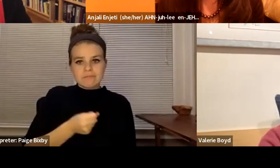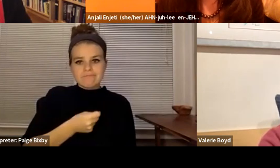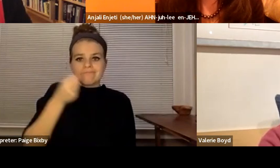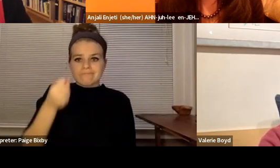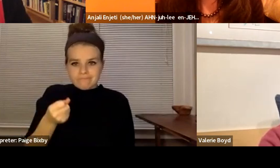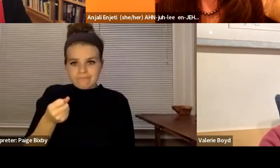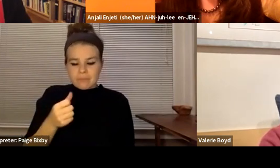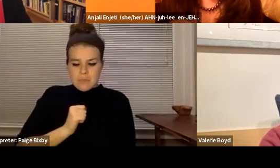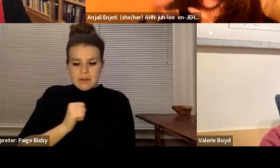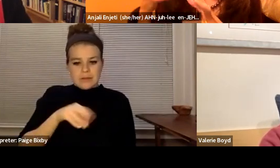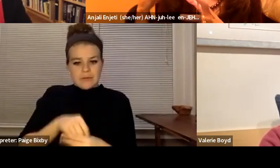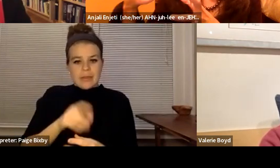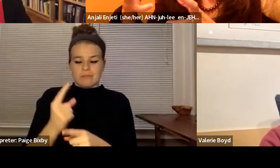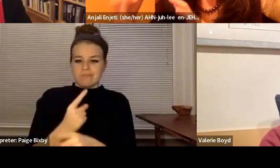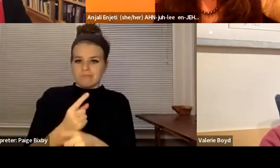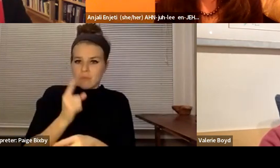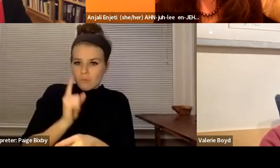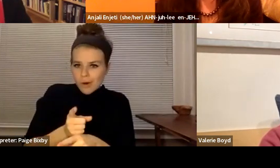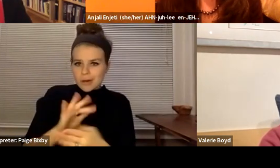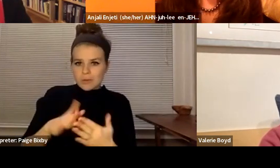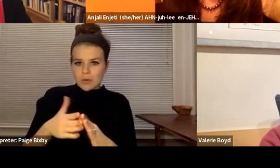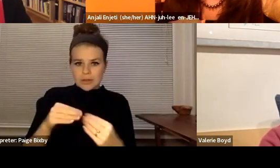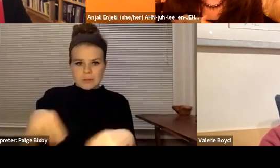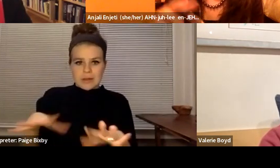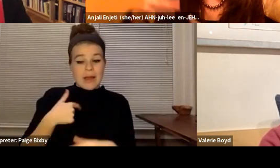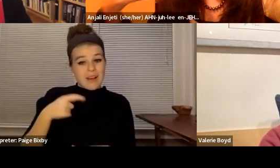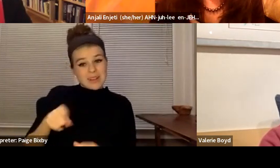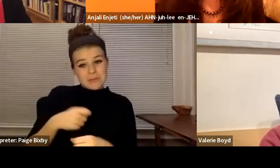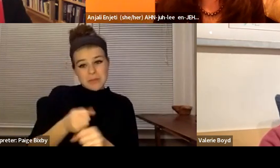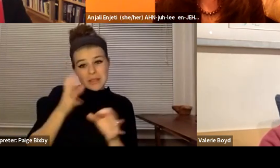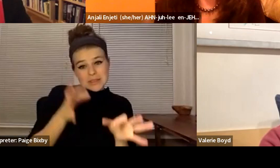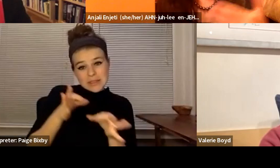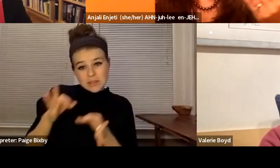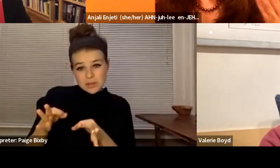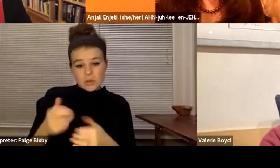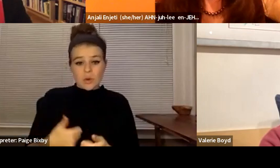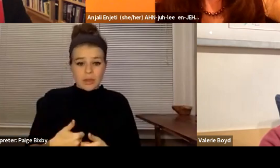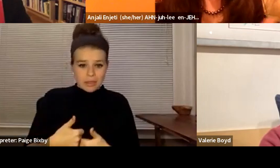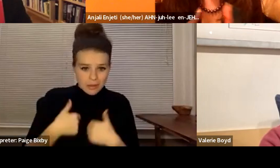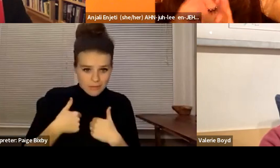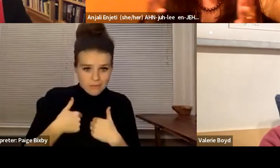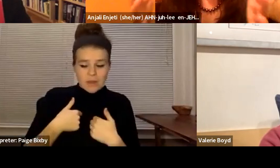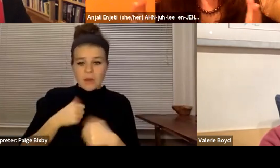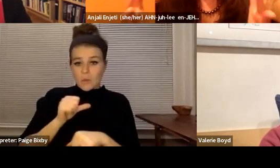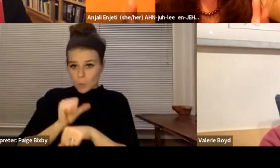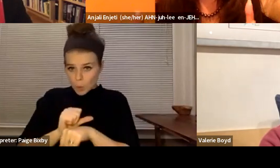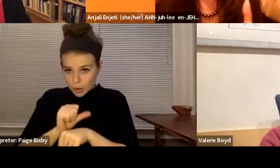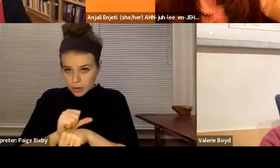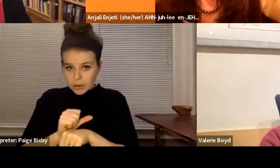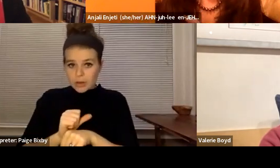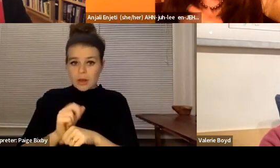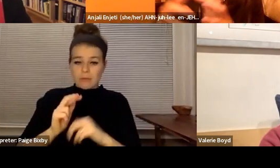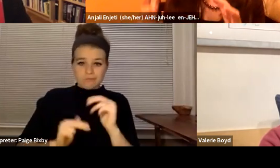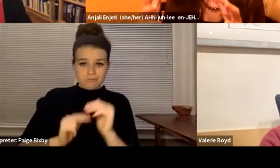community spaces. I needed to make decisions to live and to work and to build a